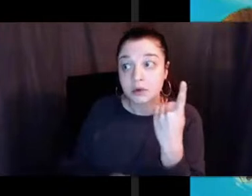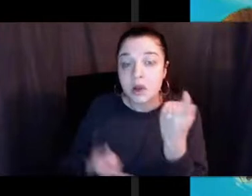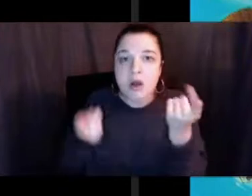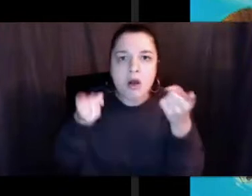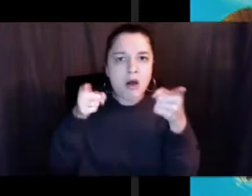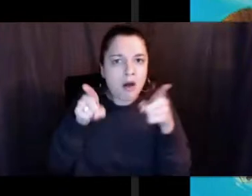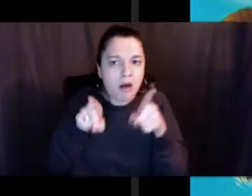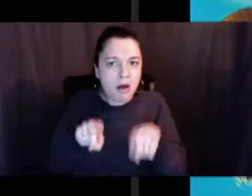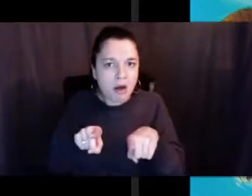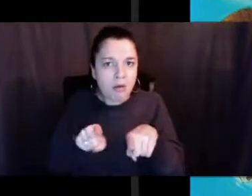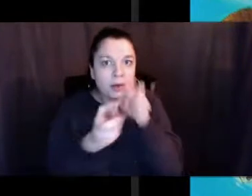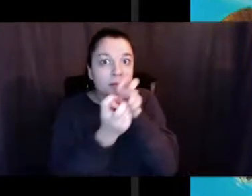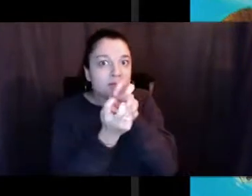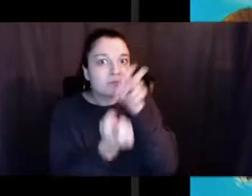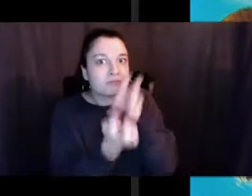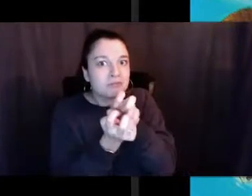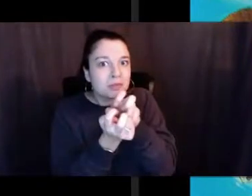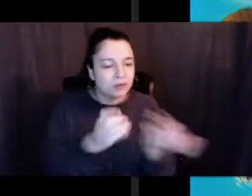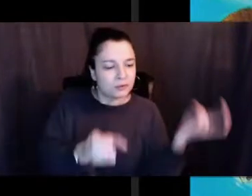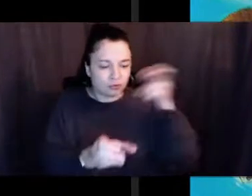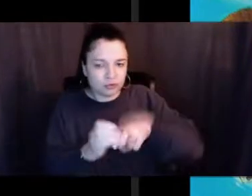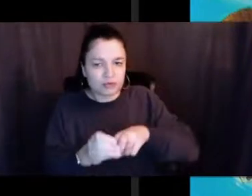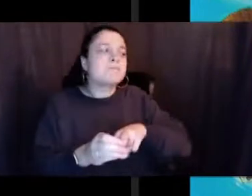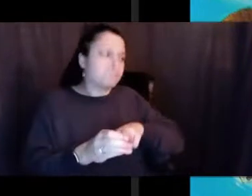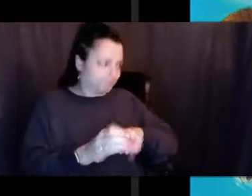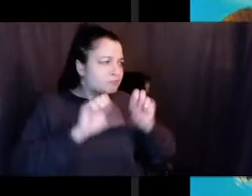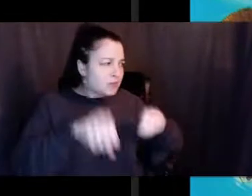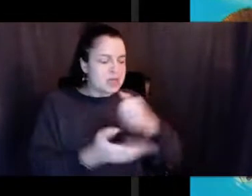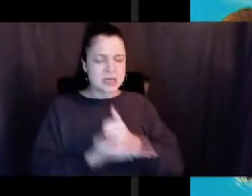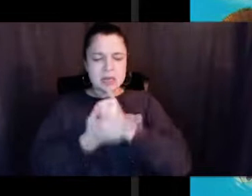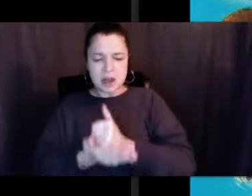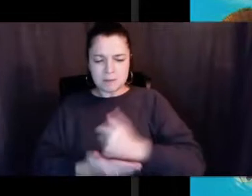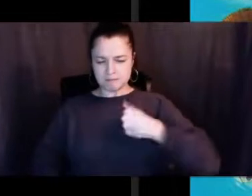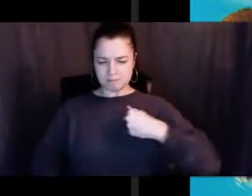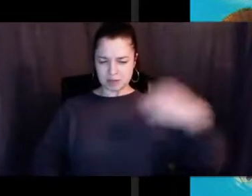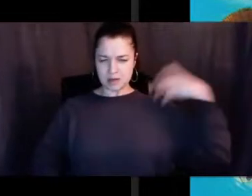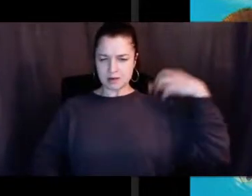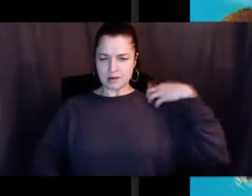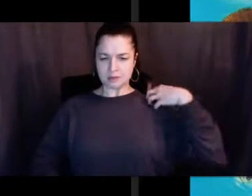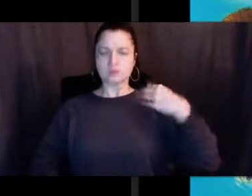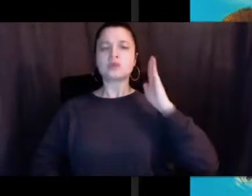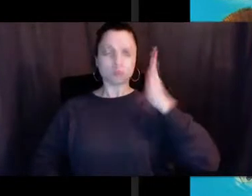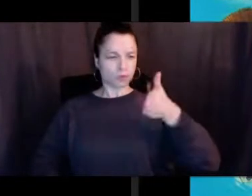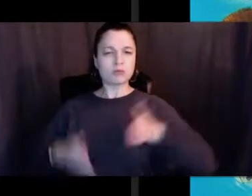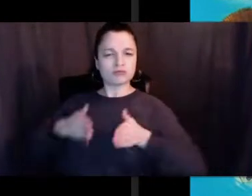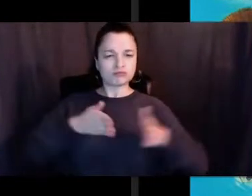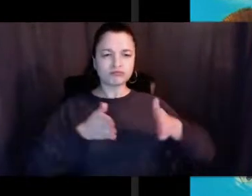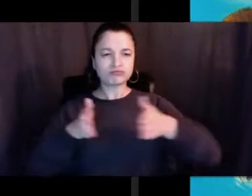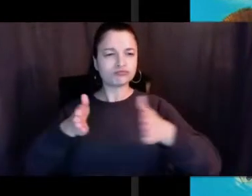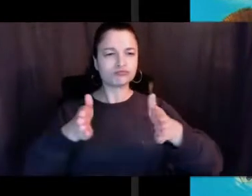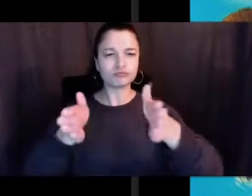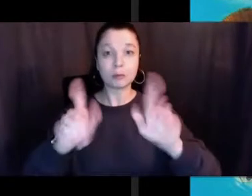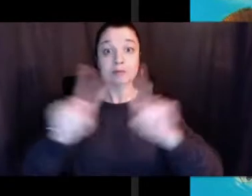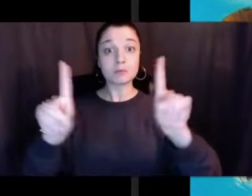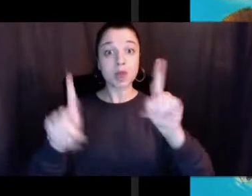until Beaver climbed aboard. Beaver was born to captain. He knew exactly where to go, but he didn't know about